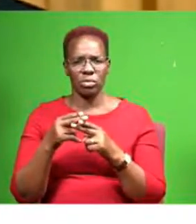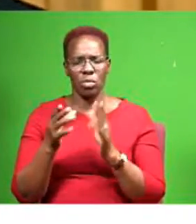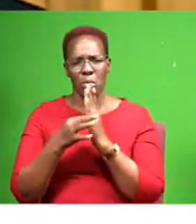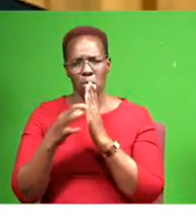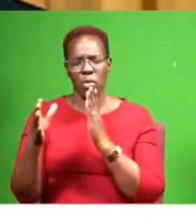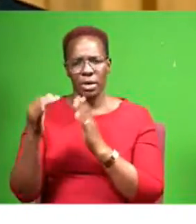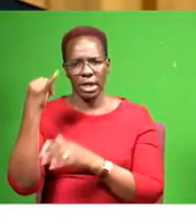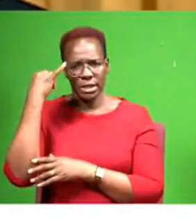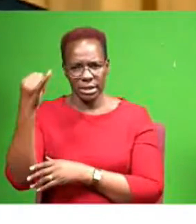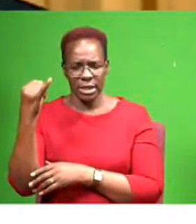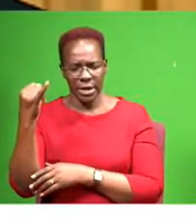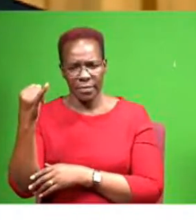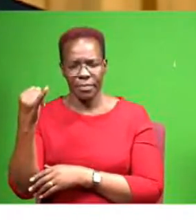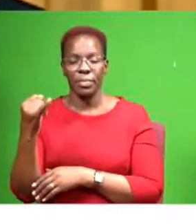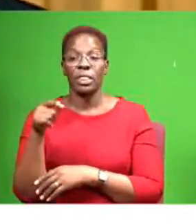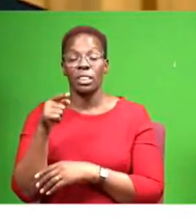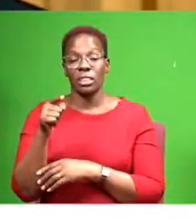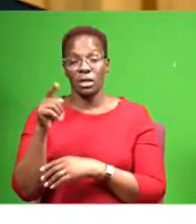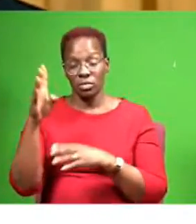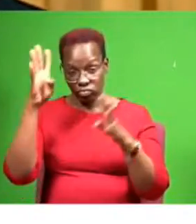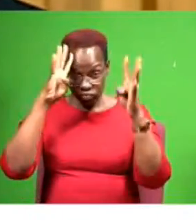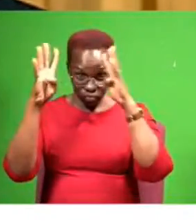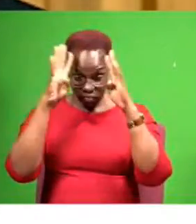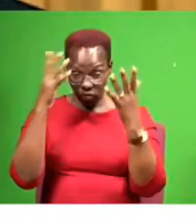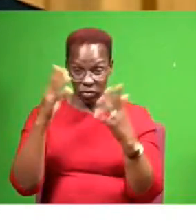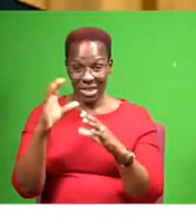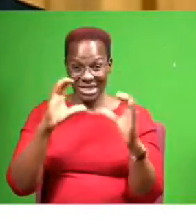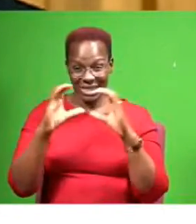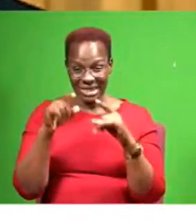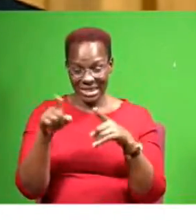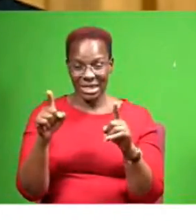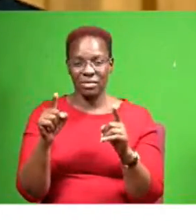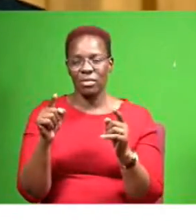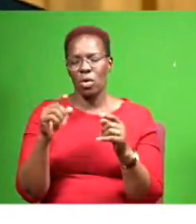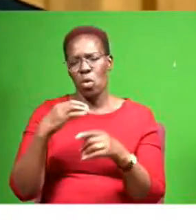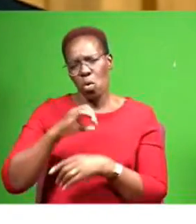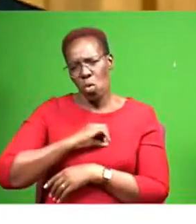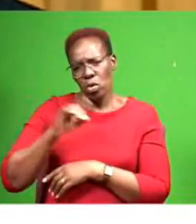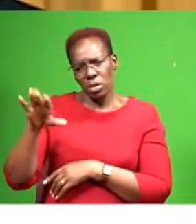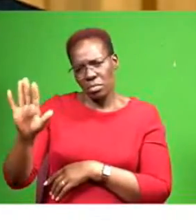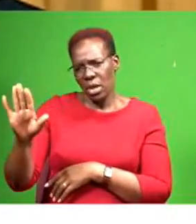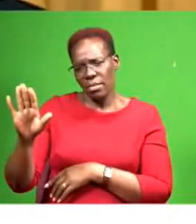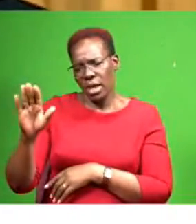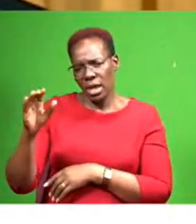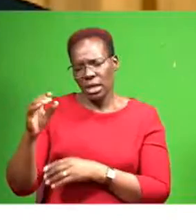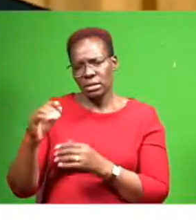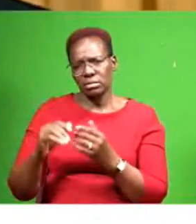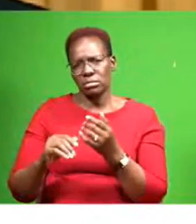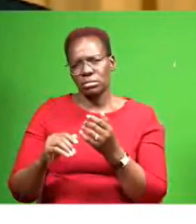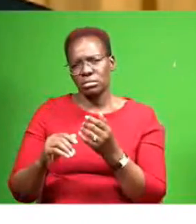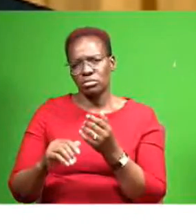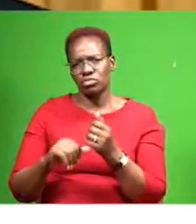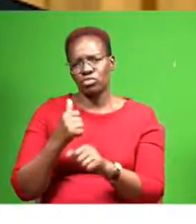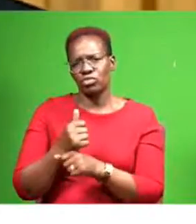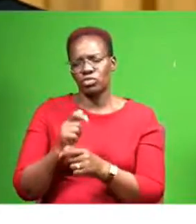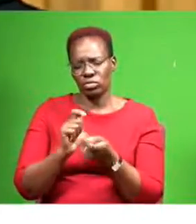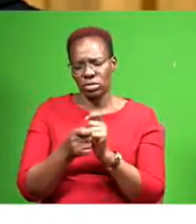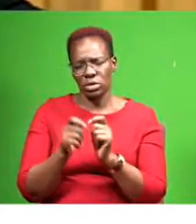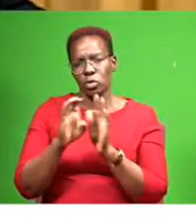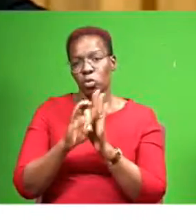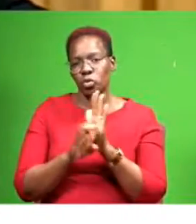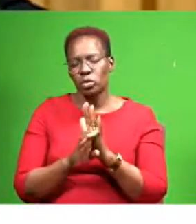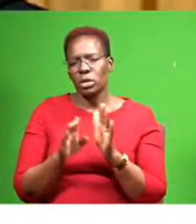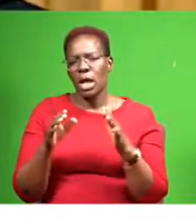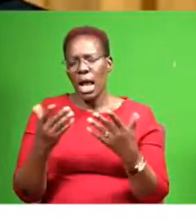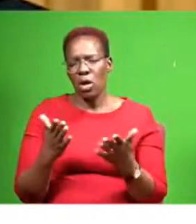an innovation where the citizen can, on their own motion, initiate amendment to the Constitution by a